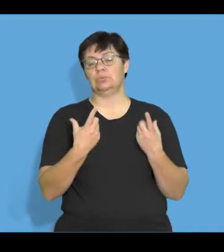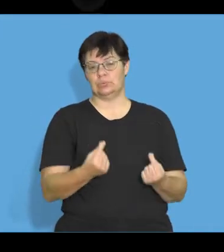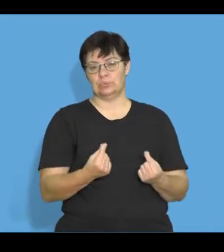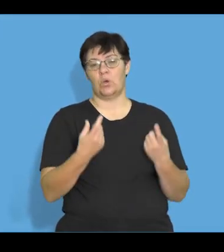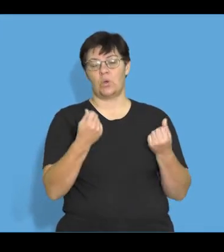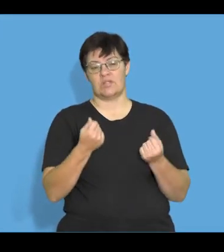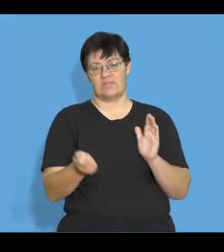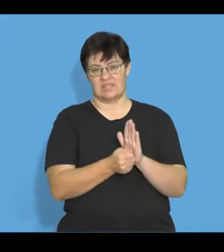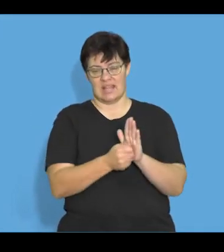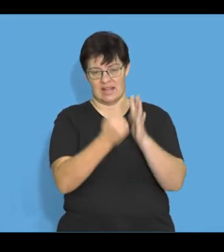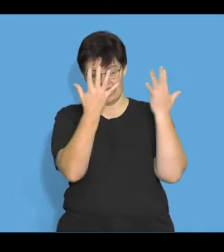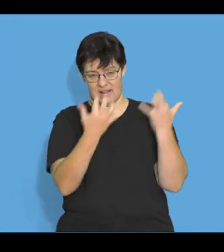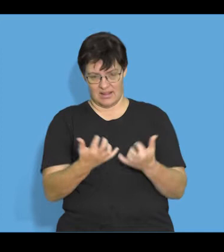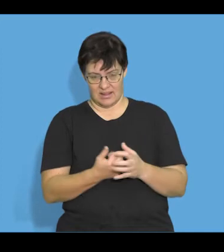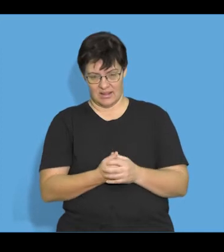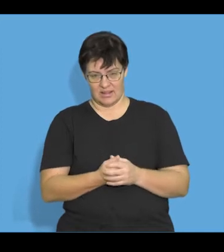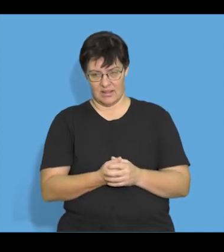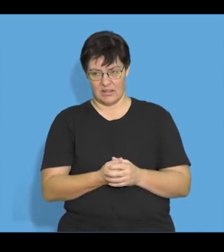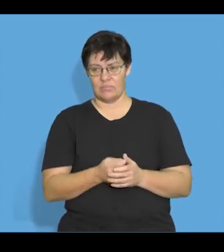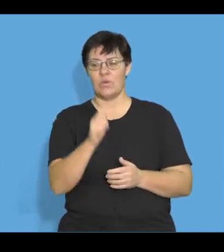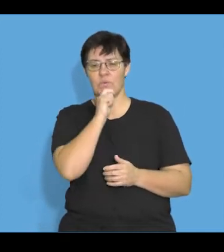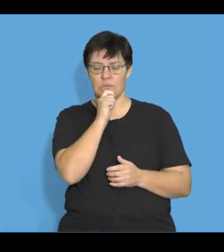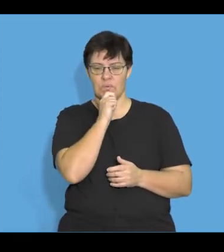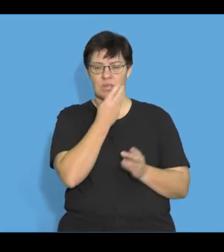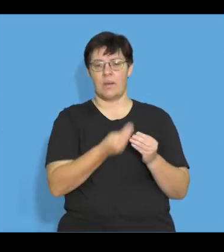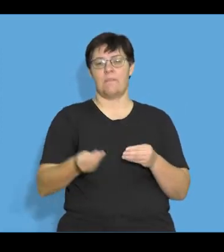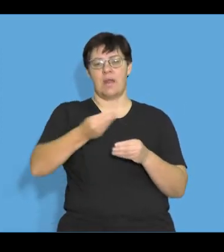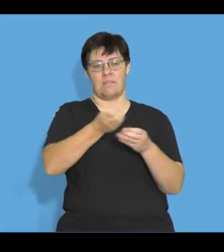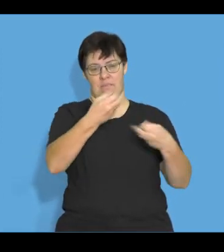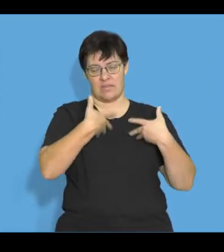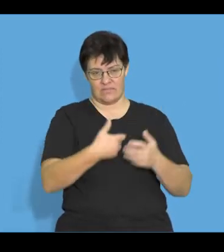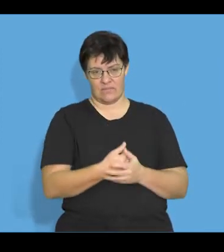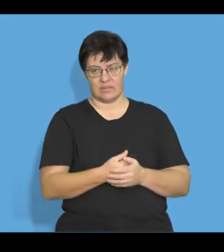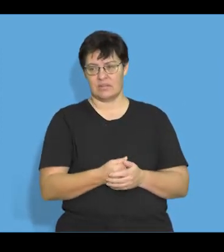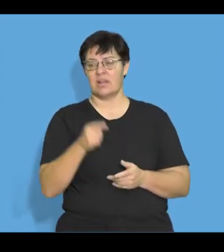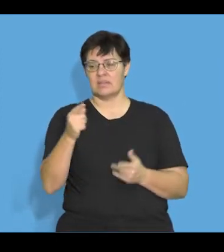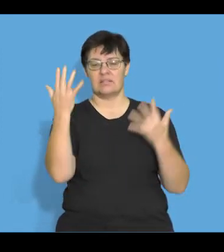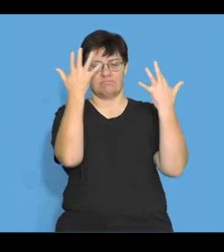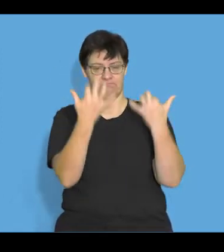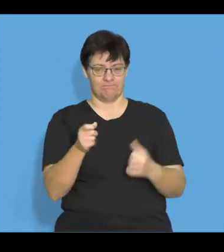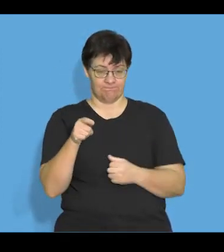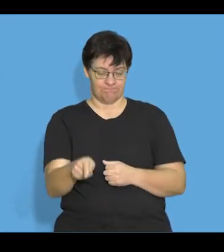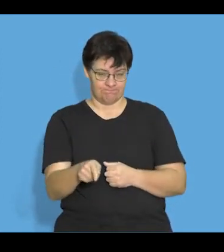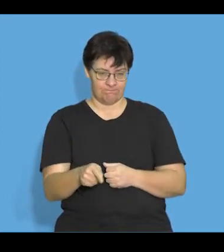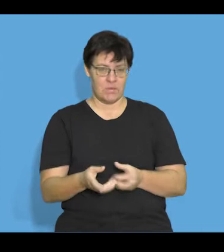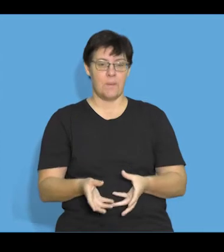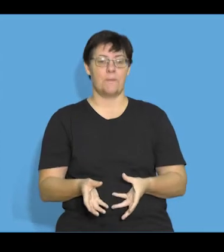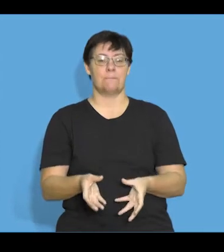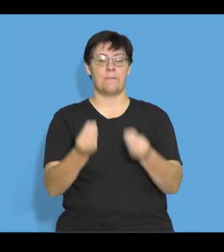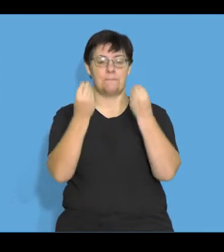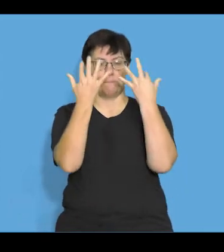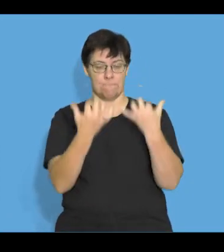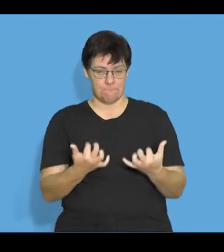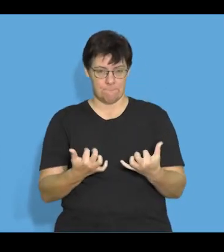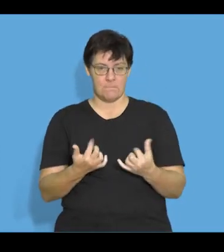sales calculation, obviously using the markup that was given to us. There's my calculation to give me my calculation of my